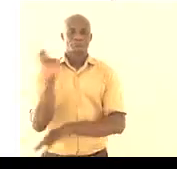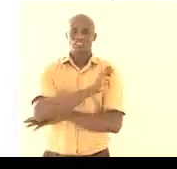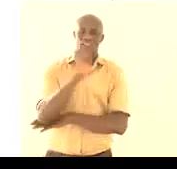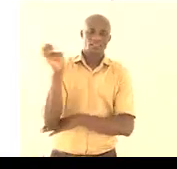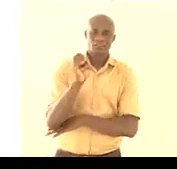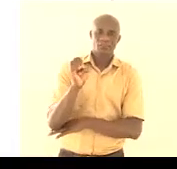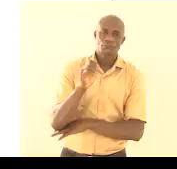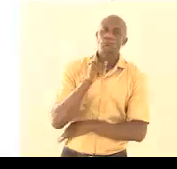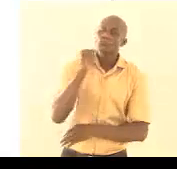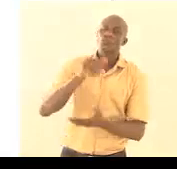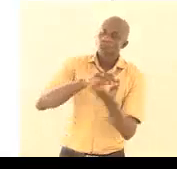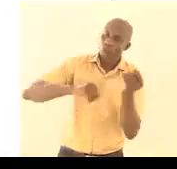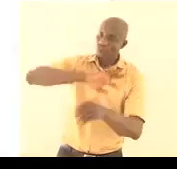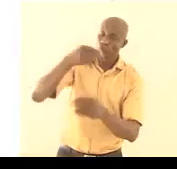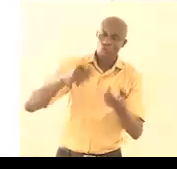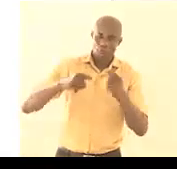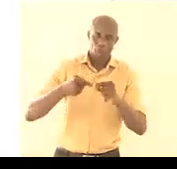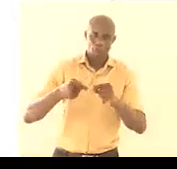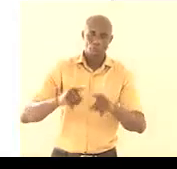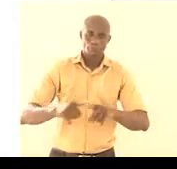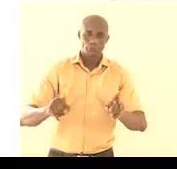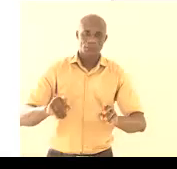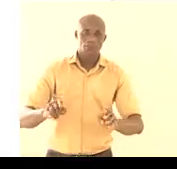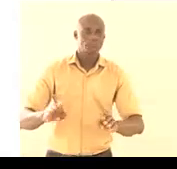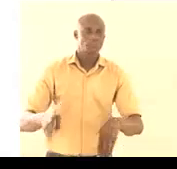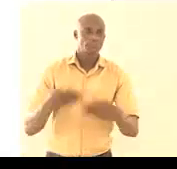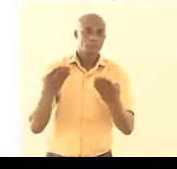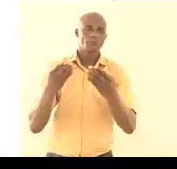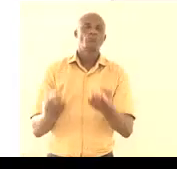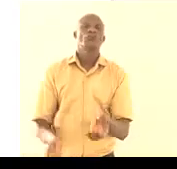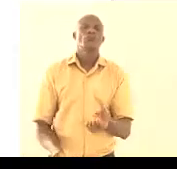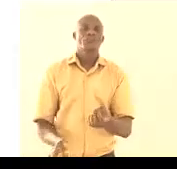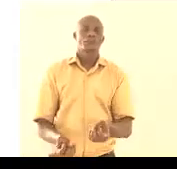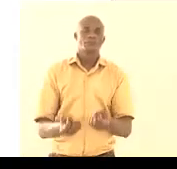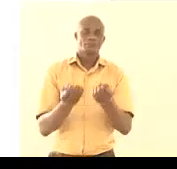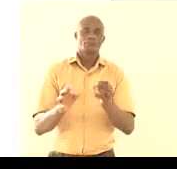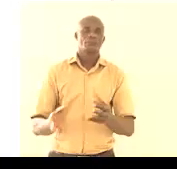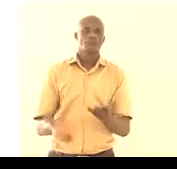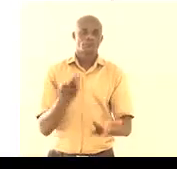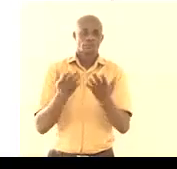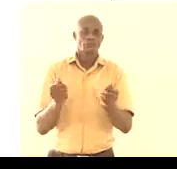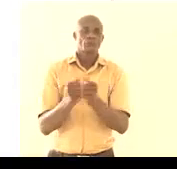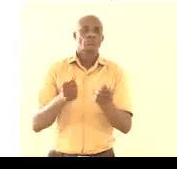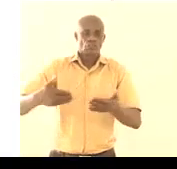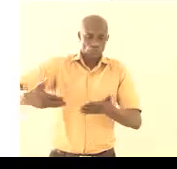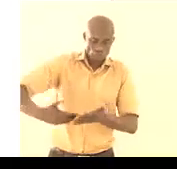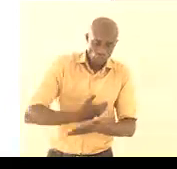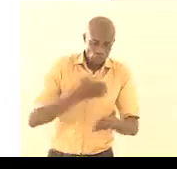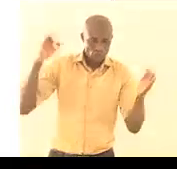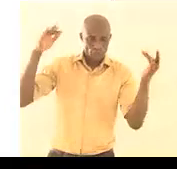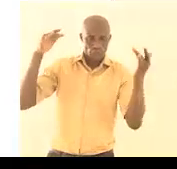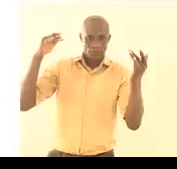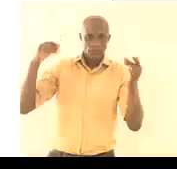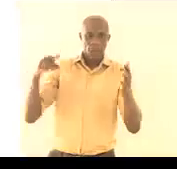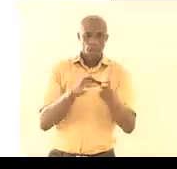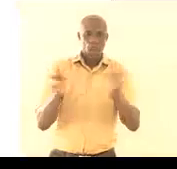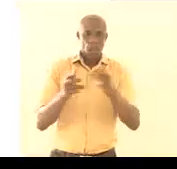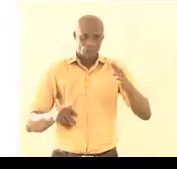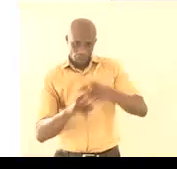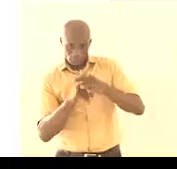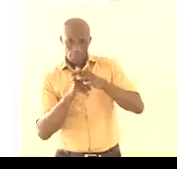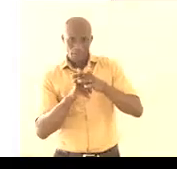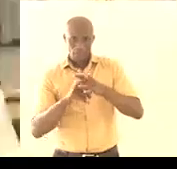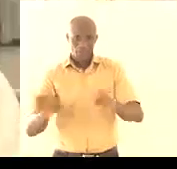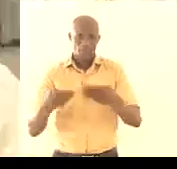Easter does not take away all our pains, but it does what? It lights them up with new hope. Jesus'